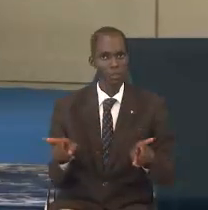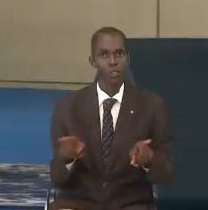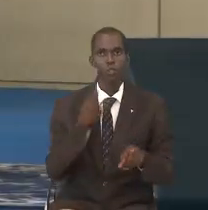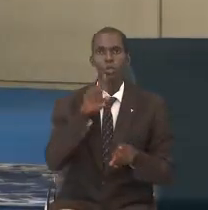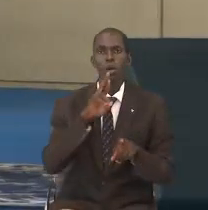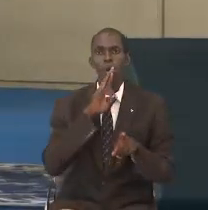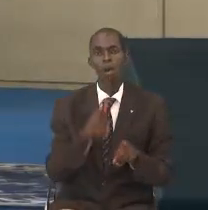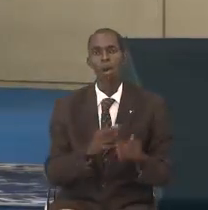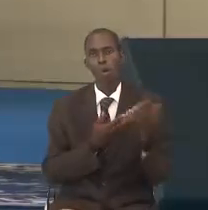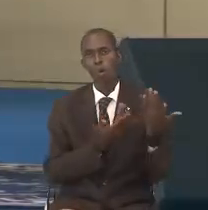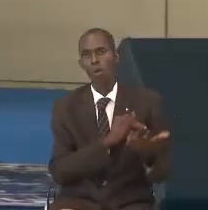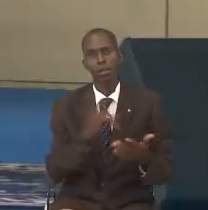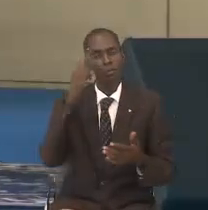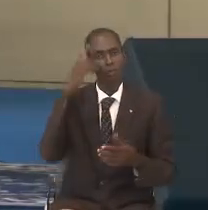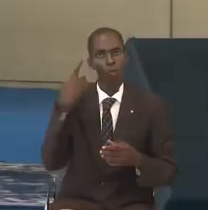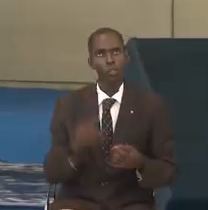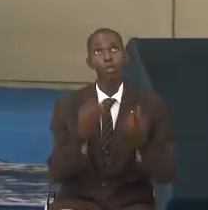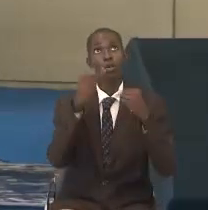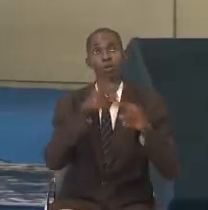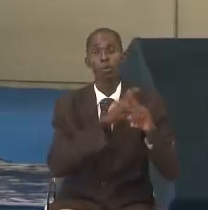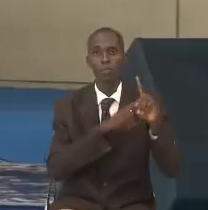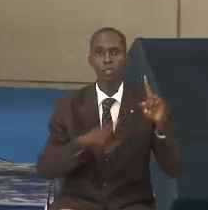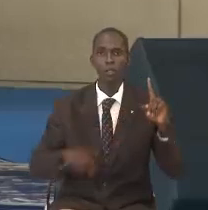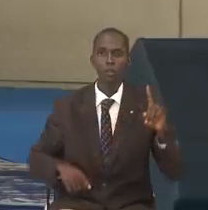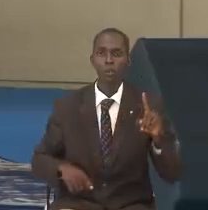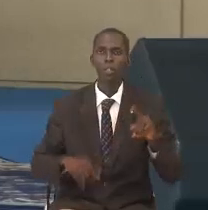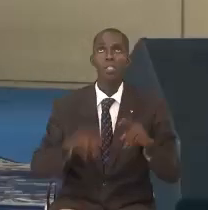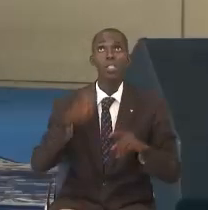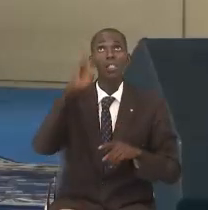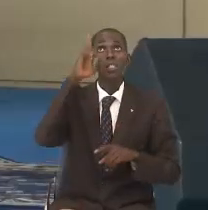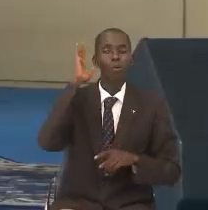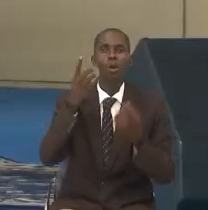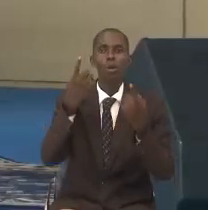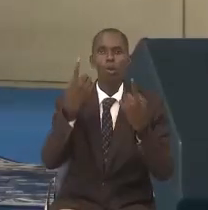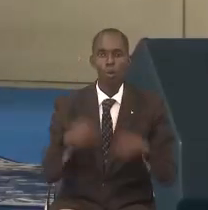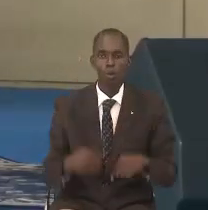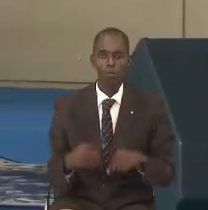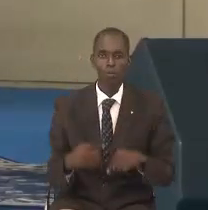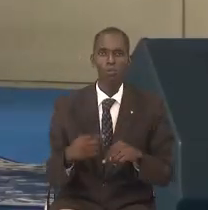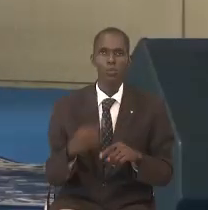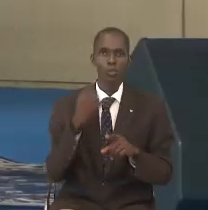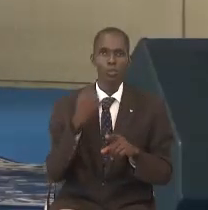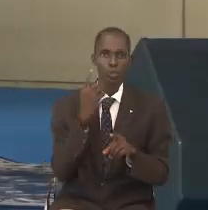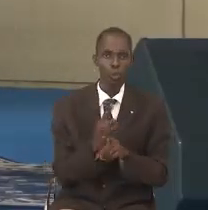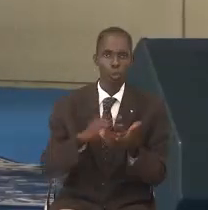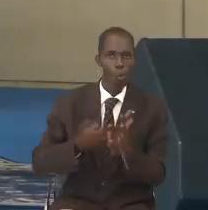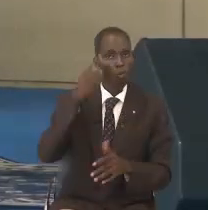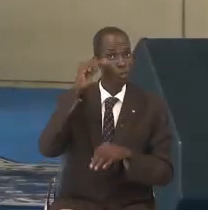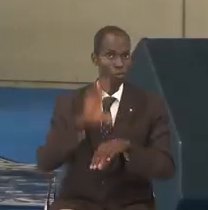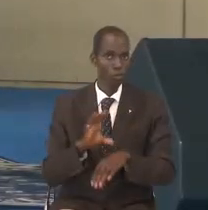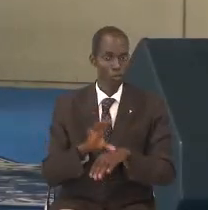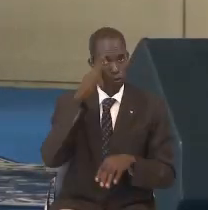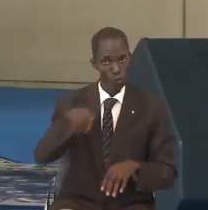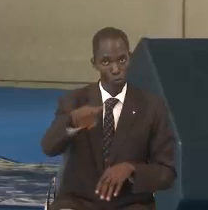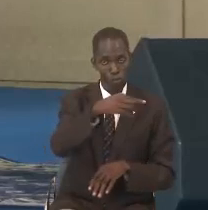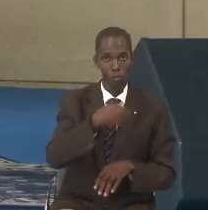the coming of the Lord. It's going to come just once for the church. It's not going to. Then he